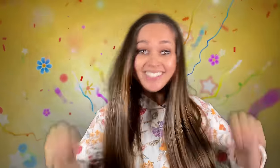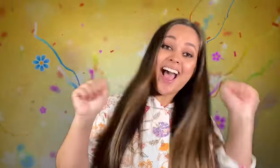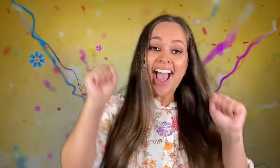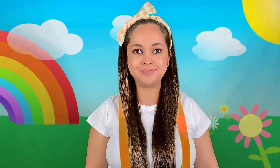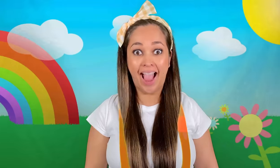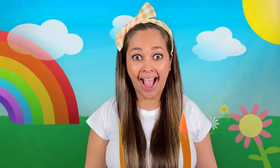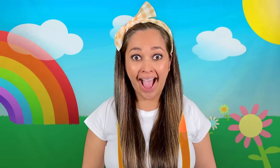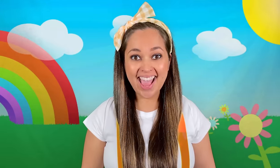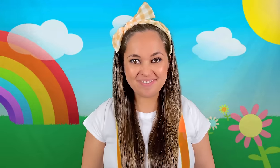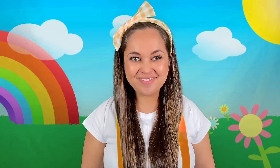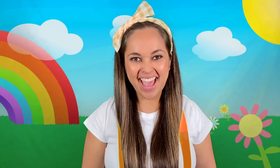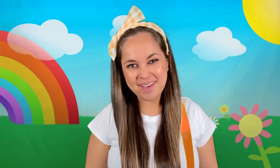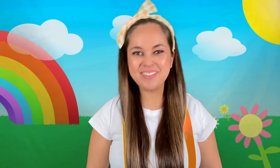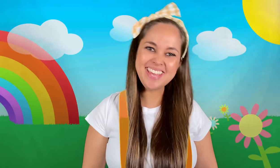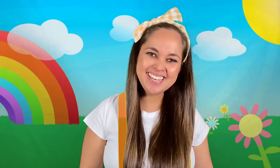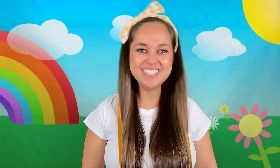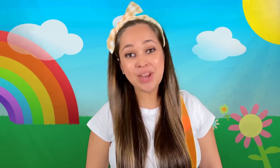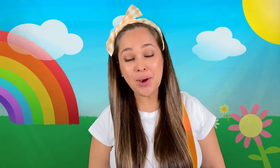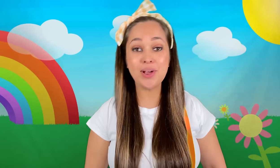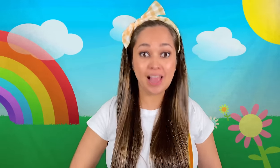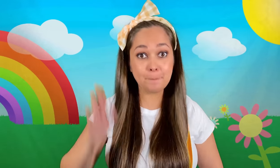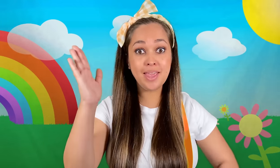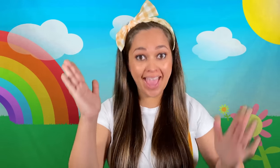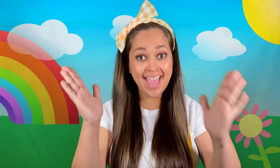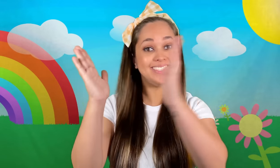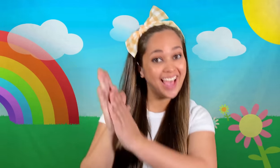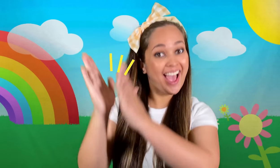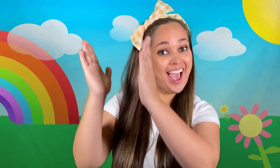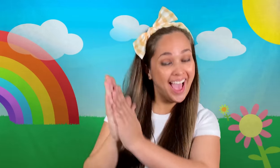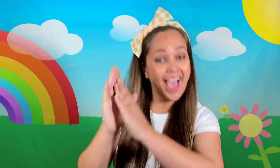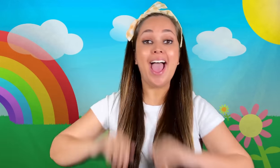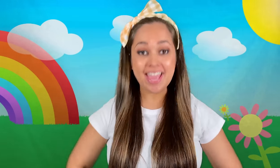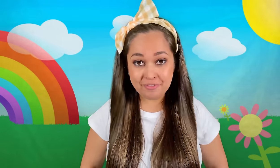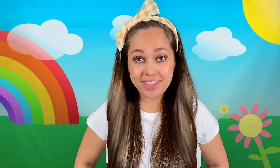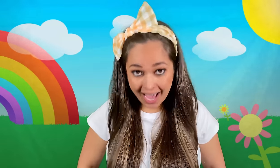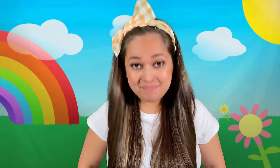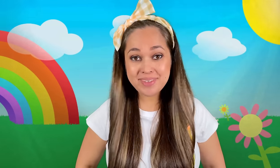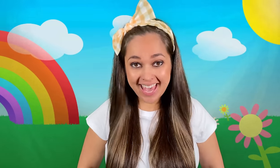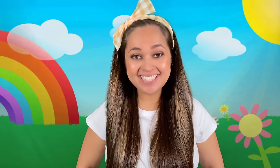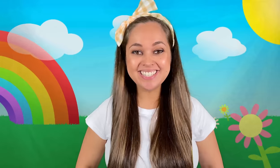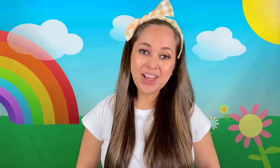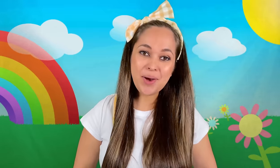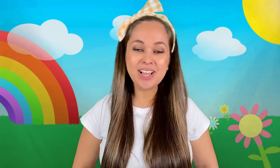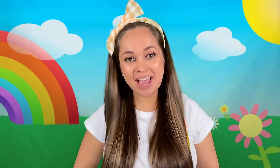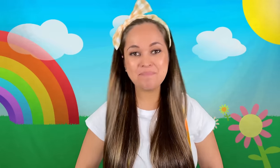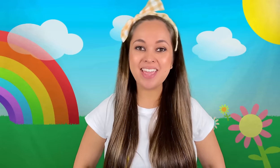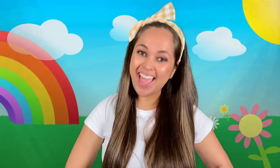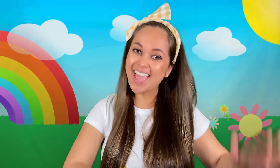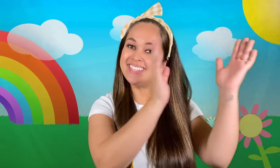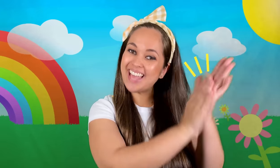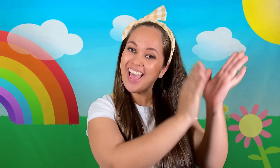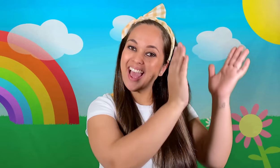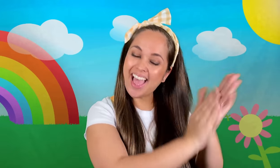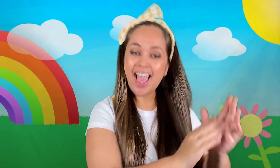a dance. If you're happy and you know it, clap your hands. If you're happy and you know it, clap